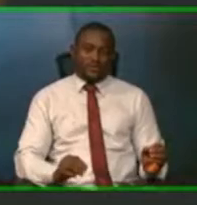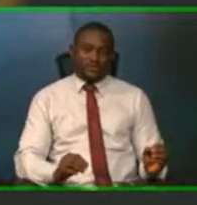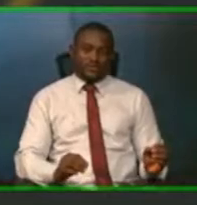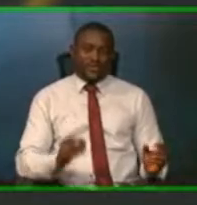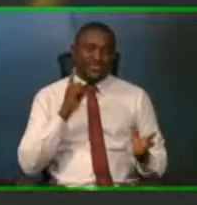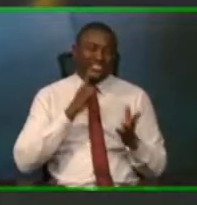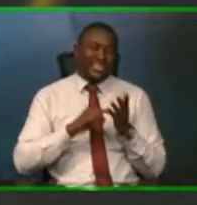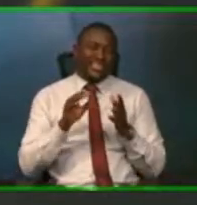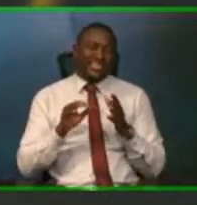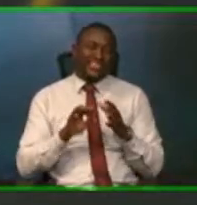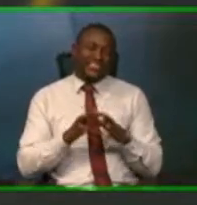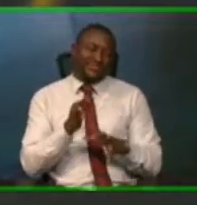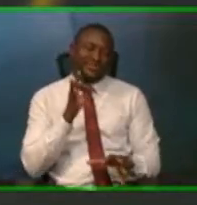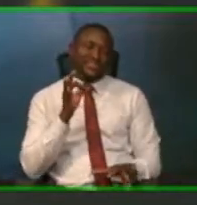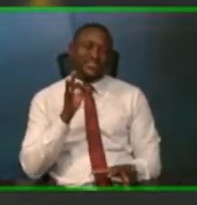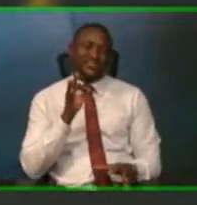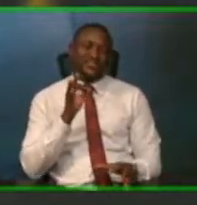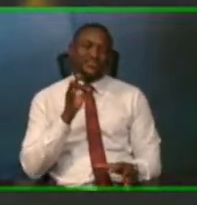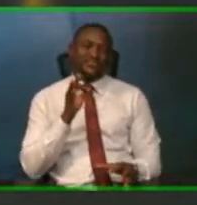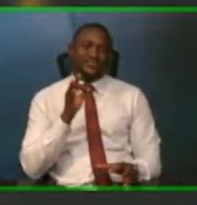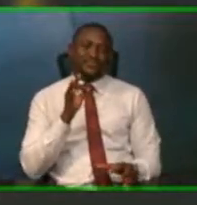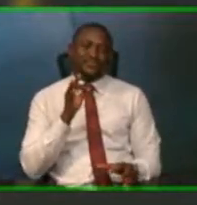Are we together?